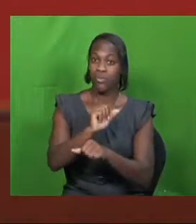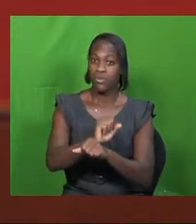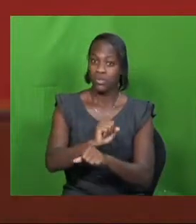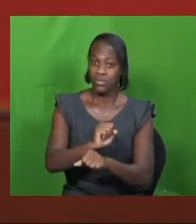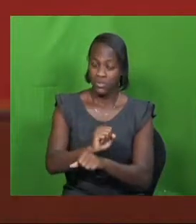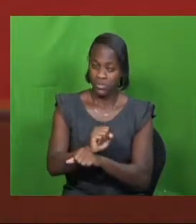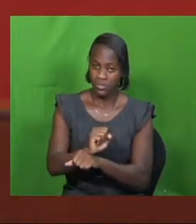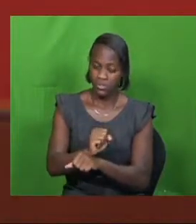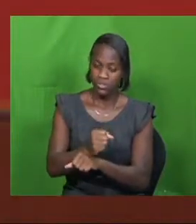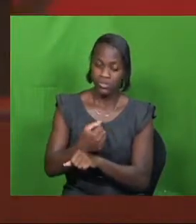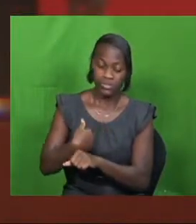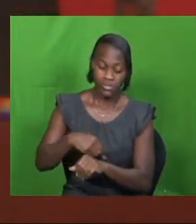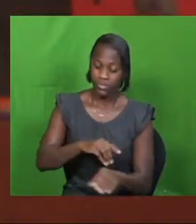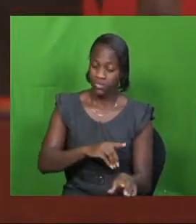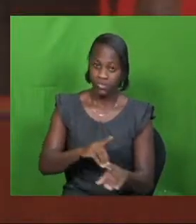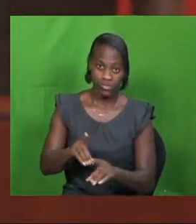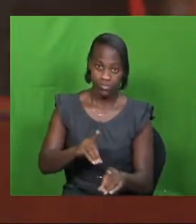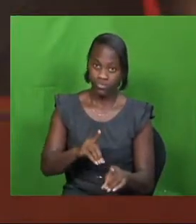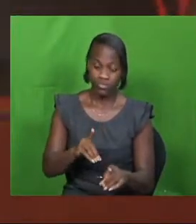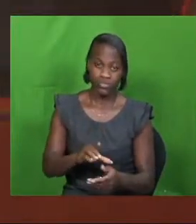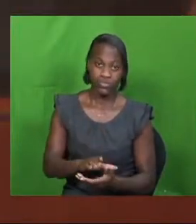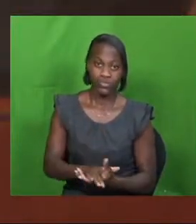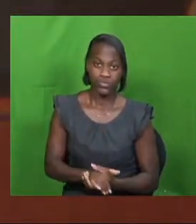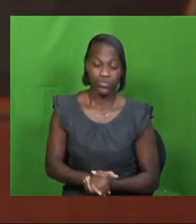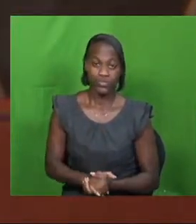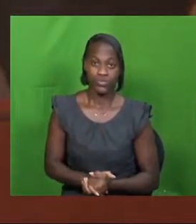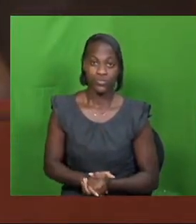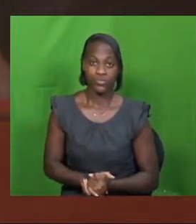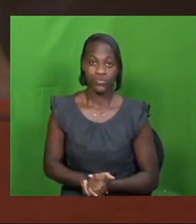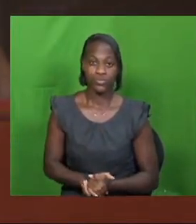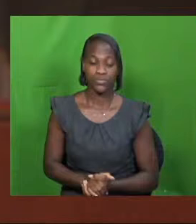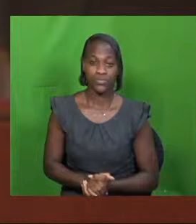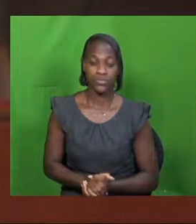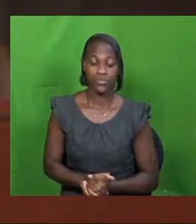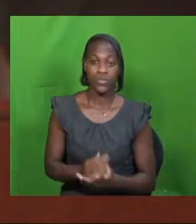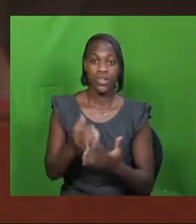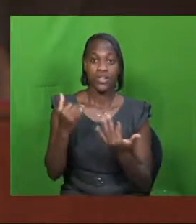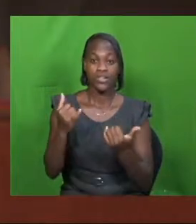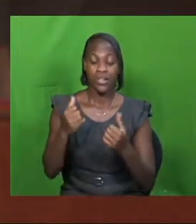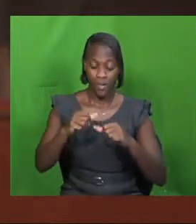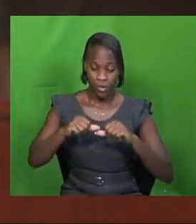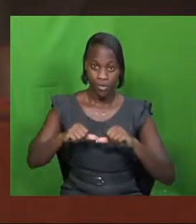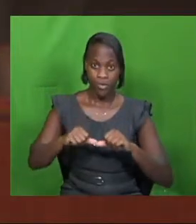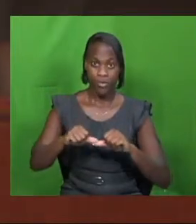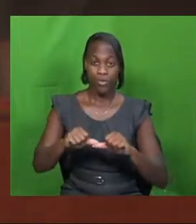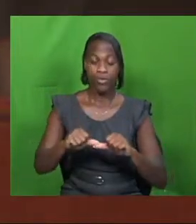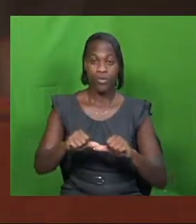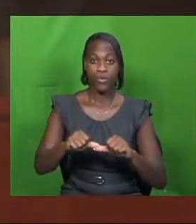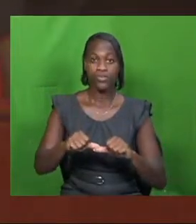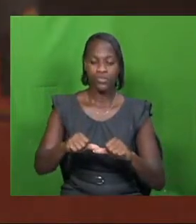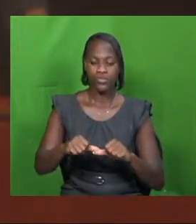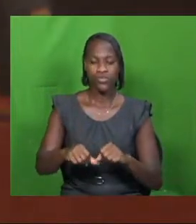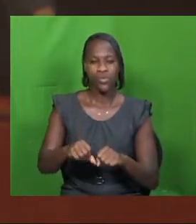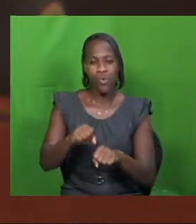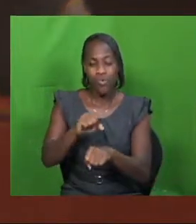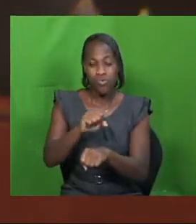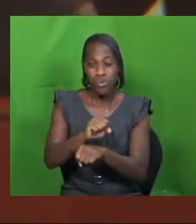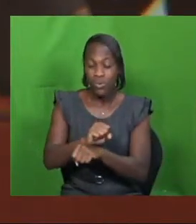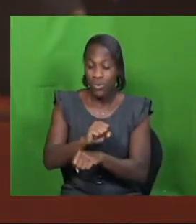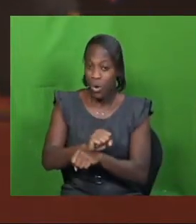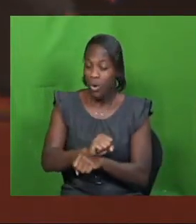of proceedings of that day. We now move to the votes and